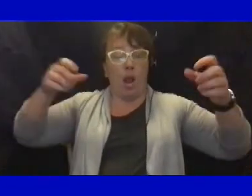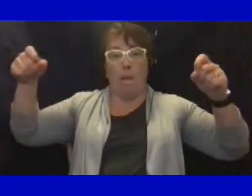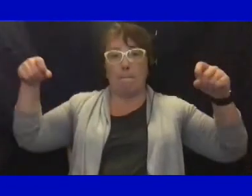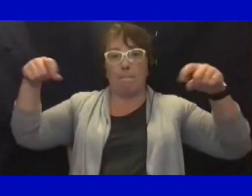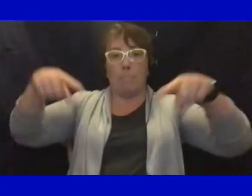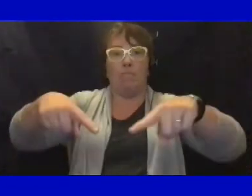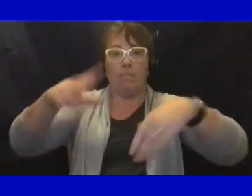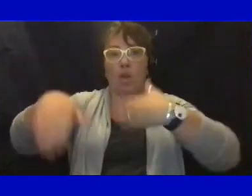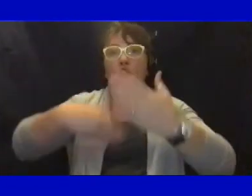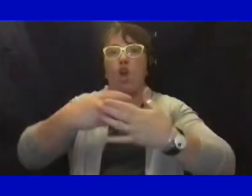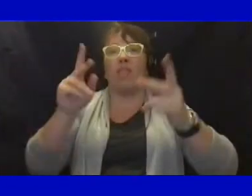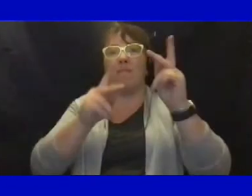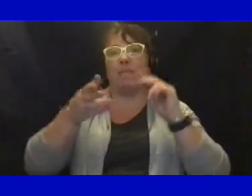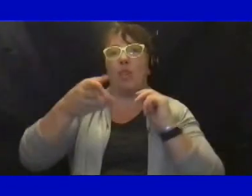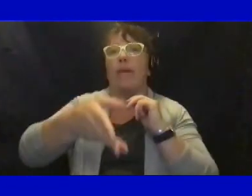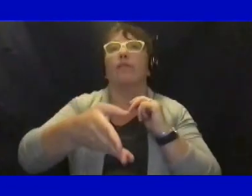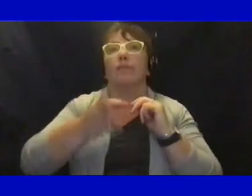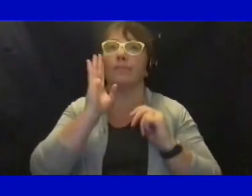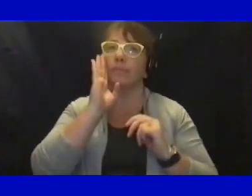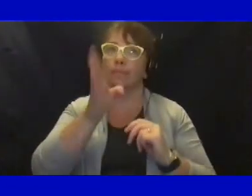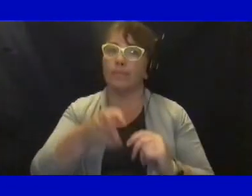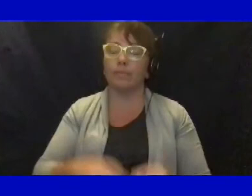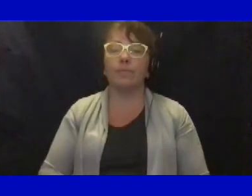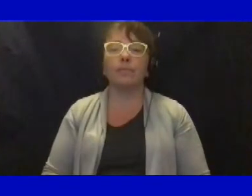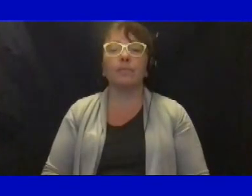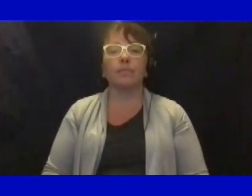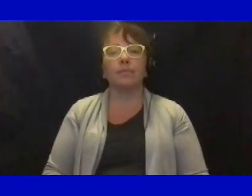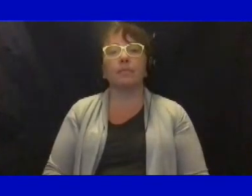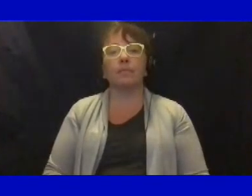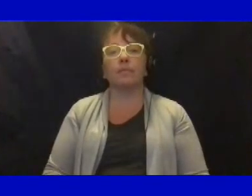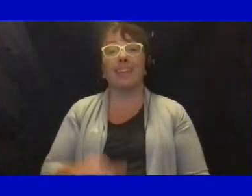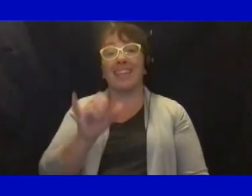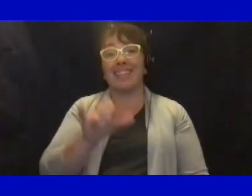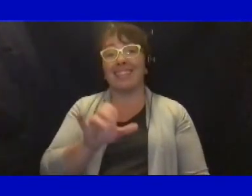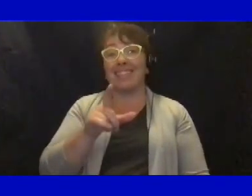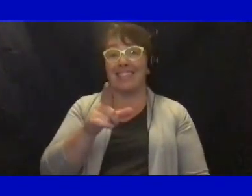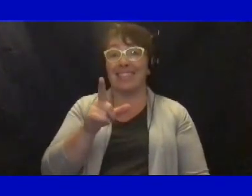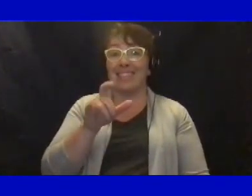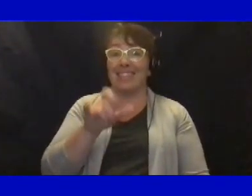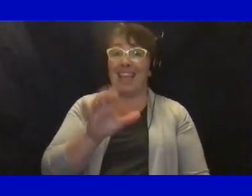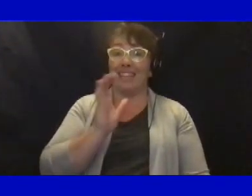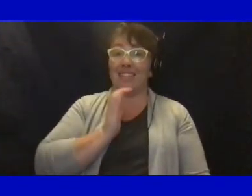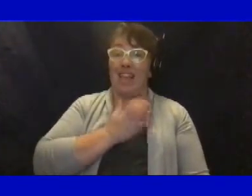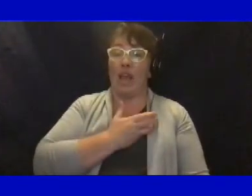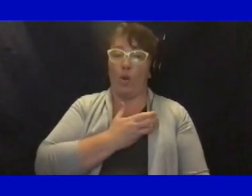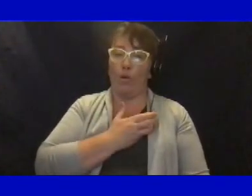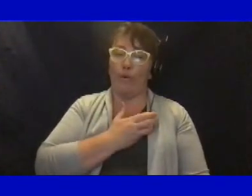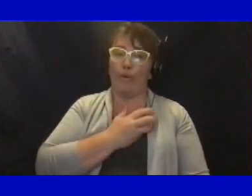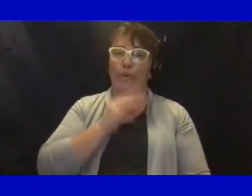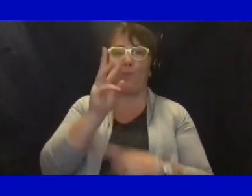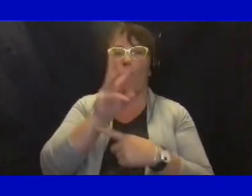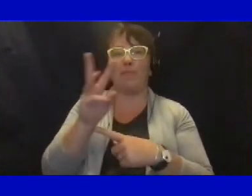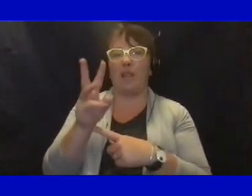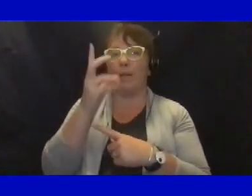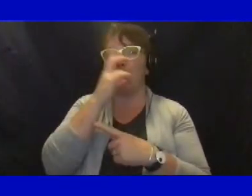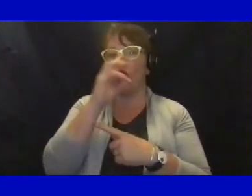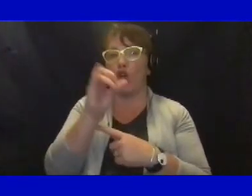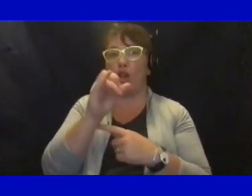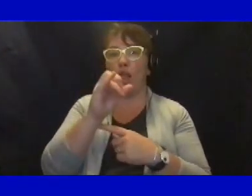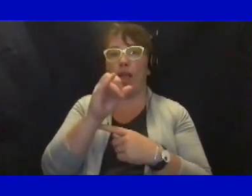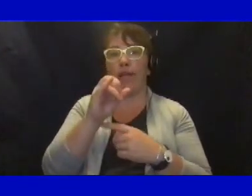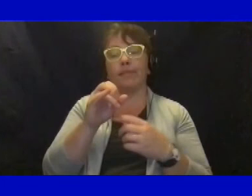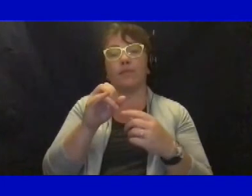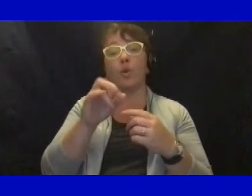this, a lot of text, but this is what you would see on our weather.gov webpage. This is what you'll see scrolling across your TV on